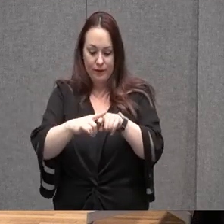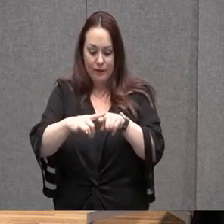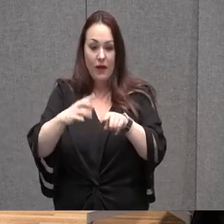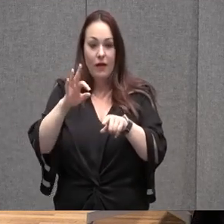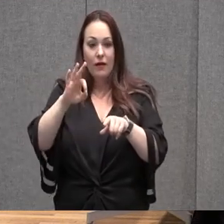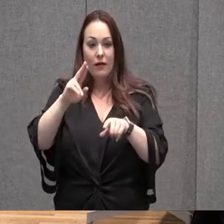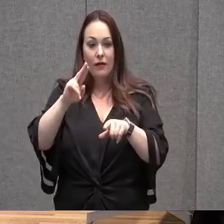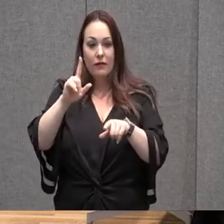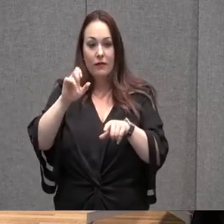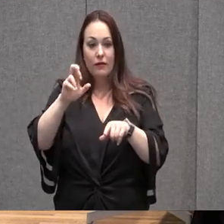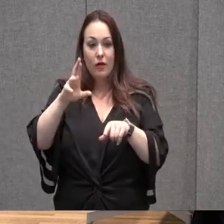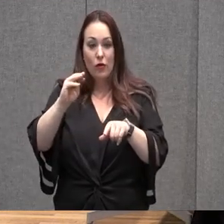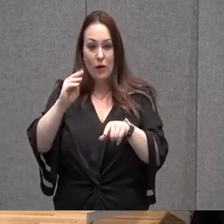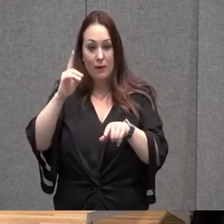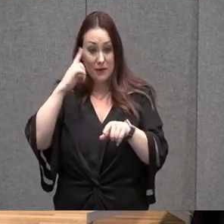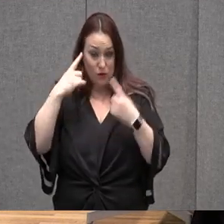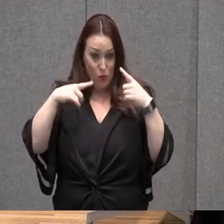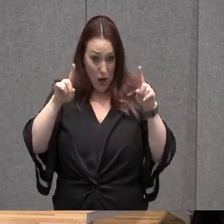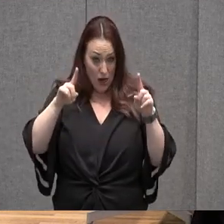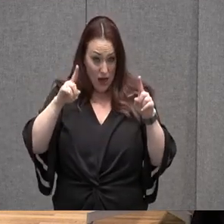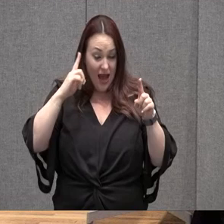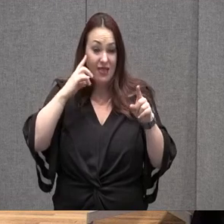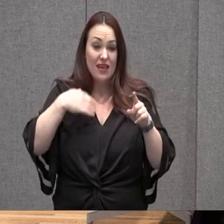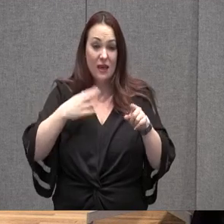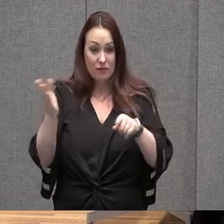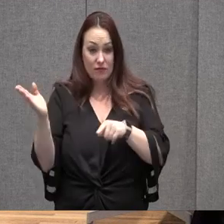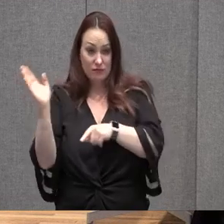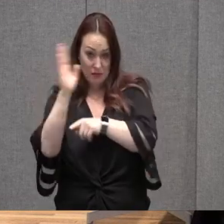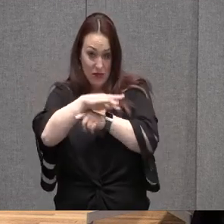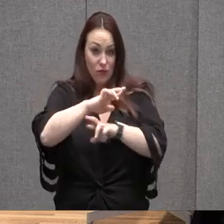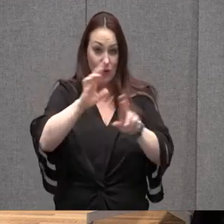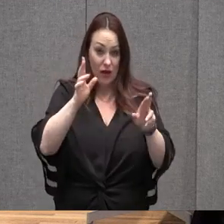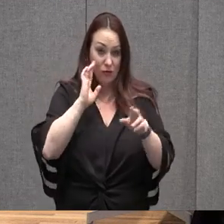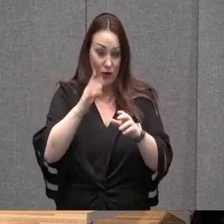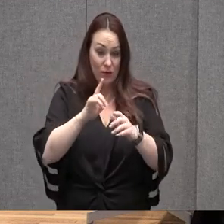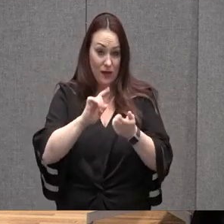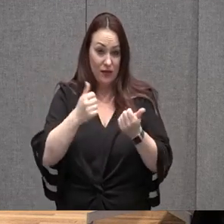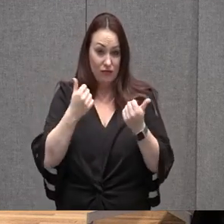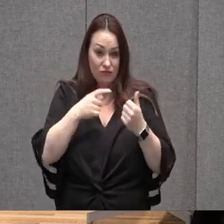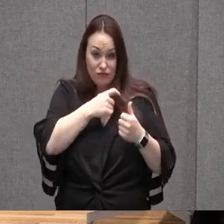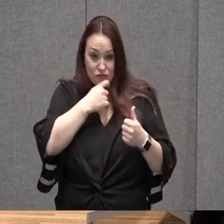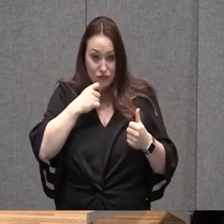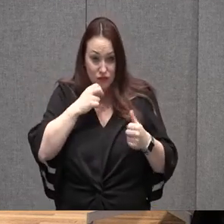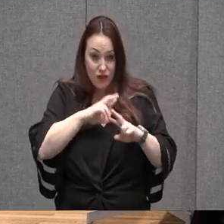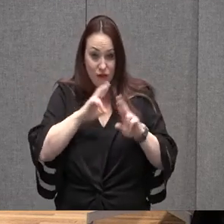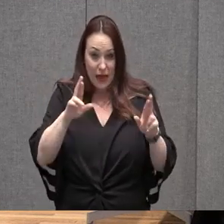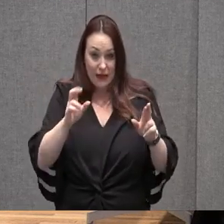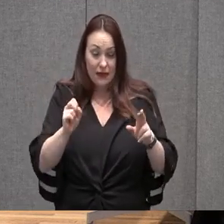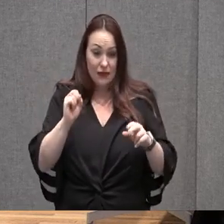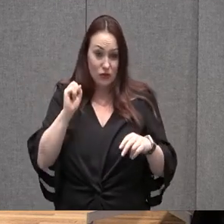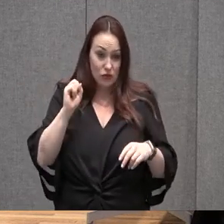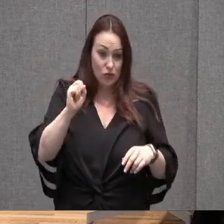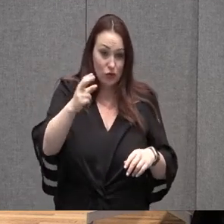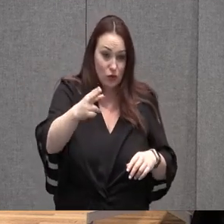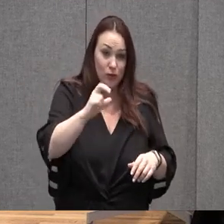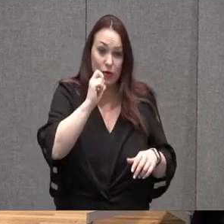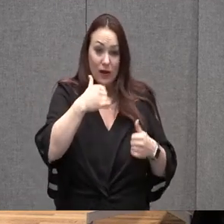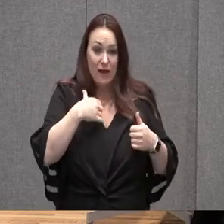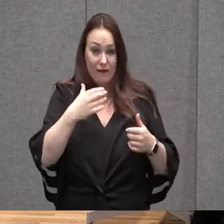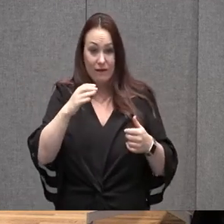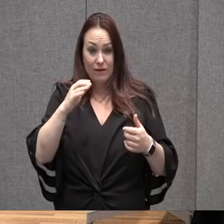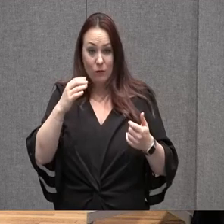I think it's gonna work. It's gonna dry. Okay. And then once we were ready to shoot it, are we gonna have a basket of some